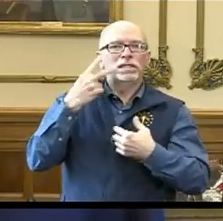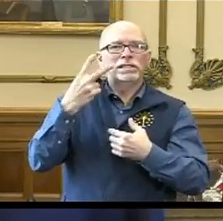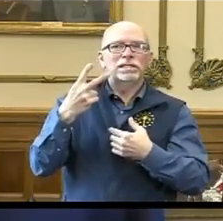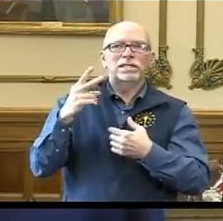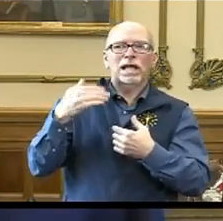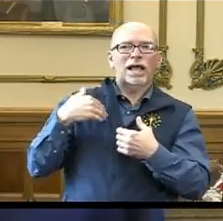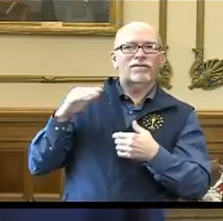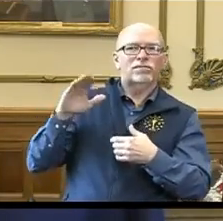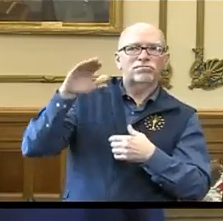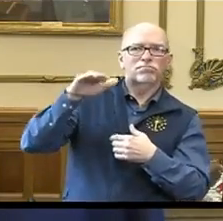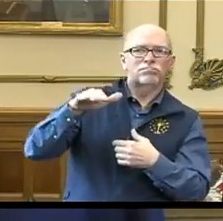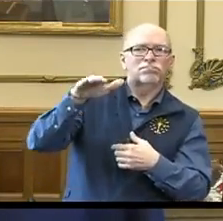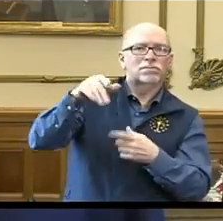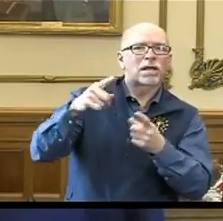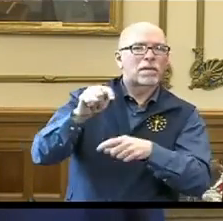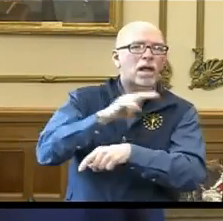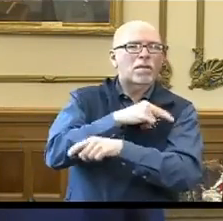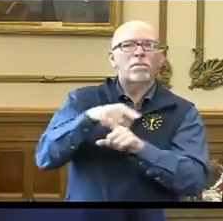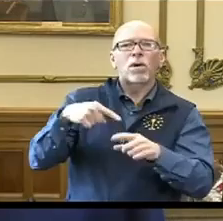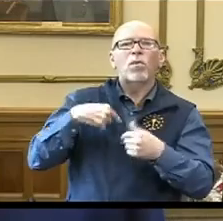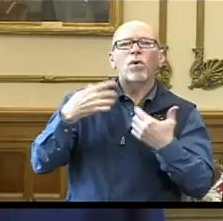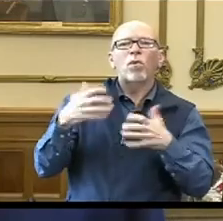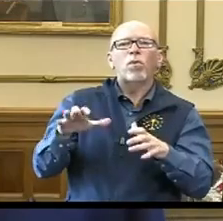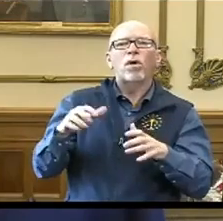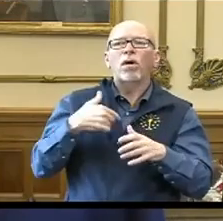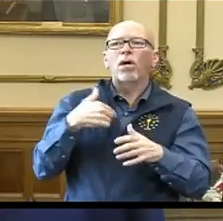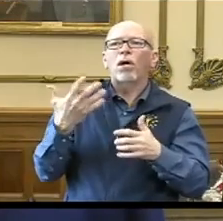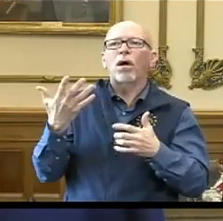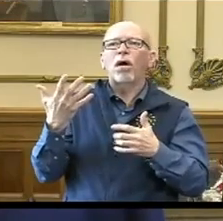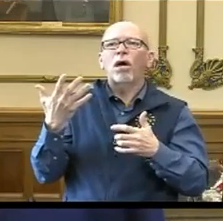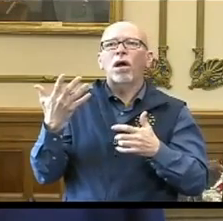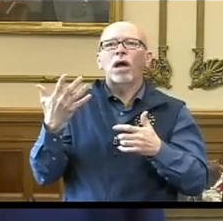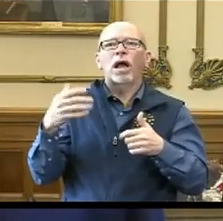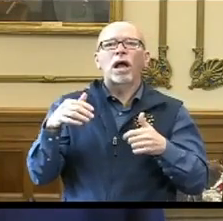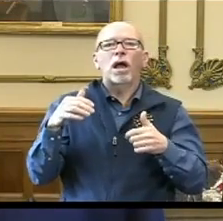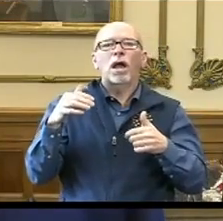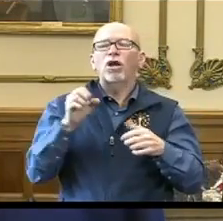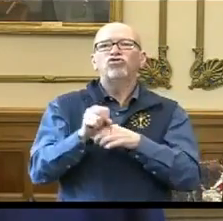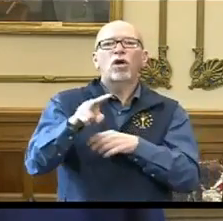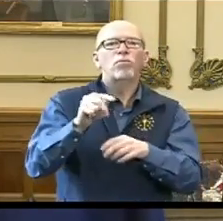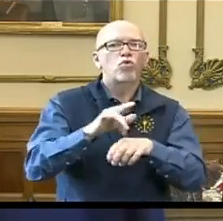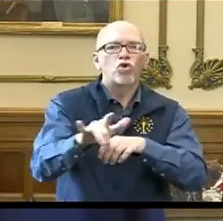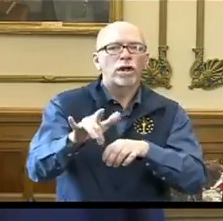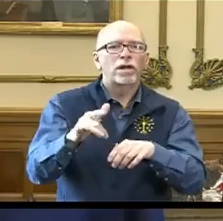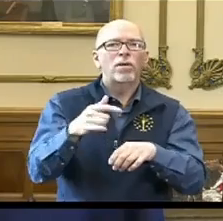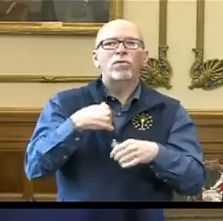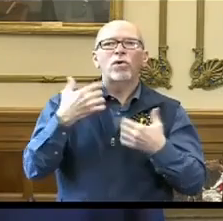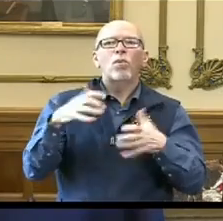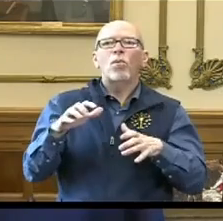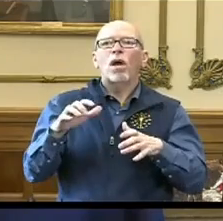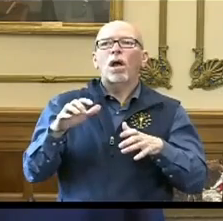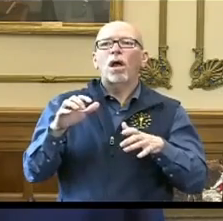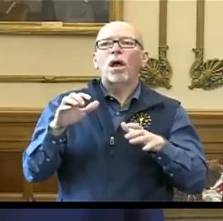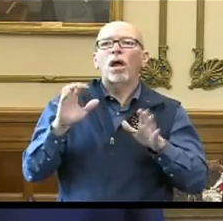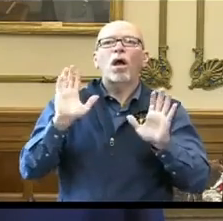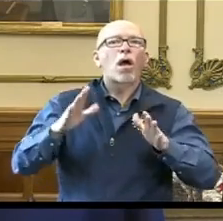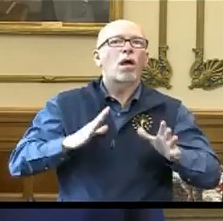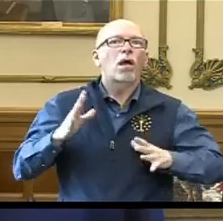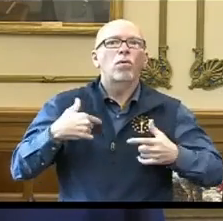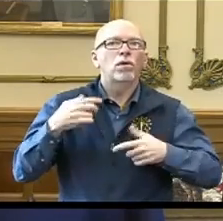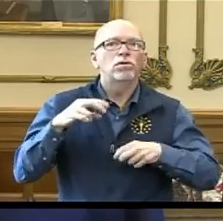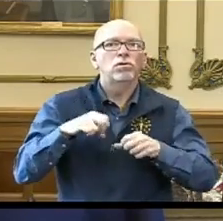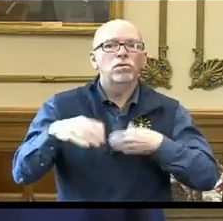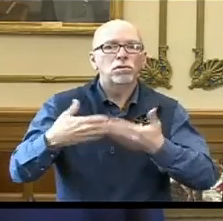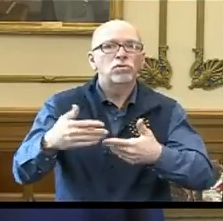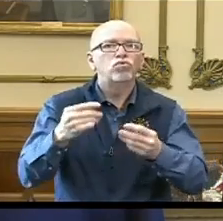However, we don't want to take our foot off the gas in the wrong stretch. And so that's why we will be methodical about